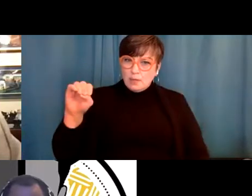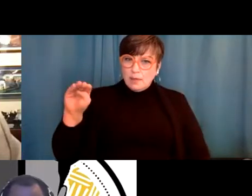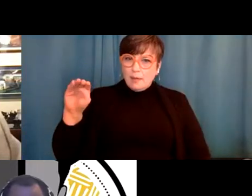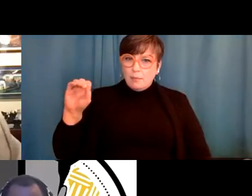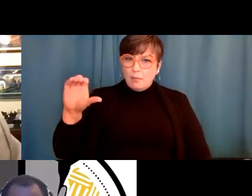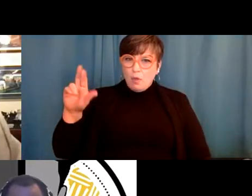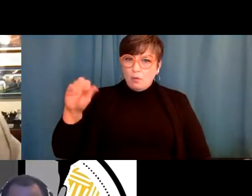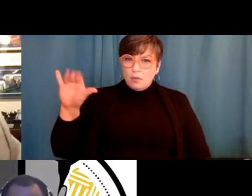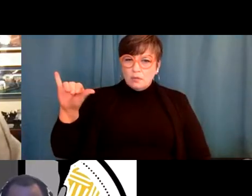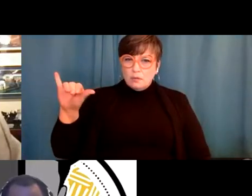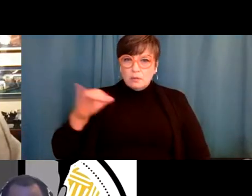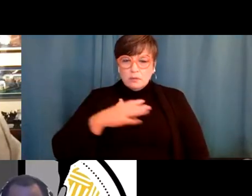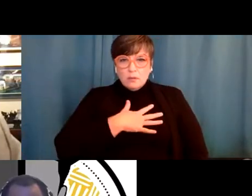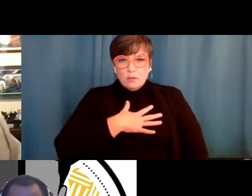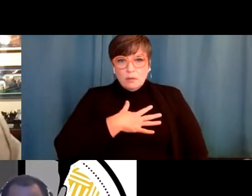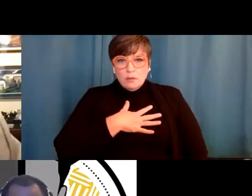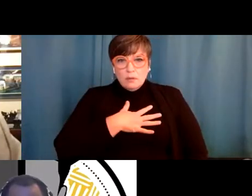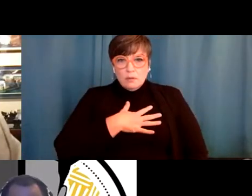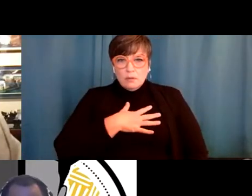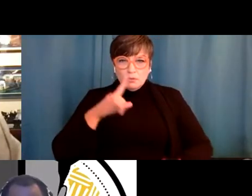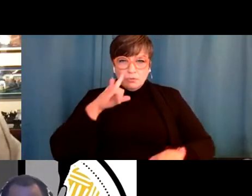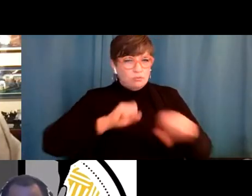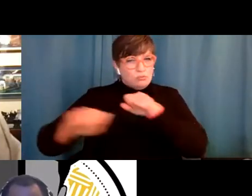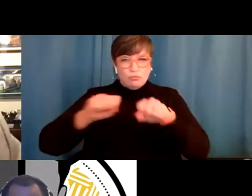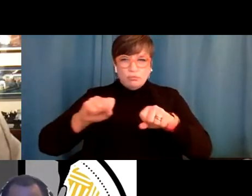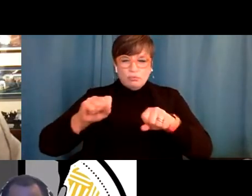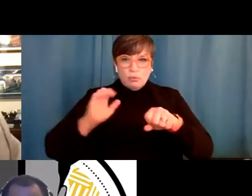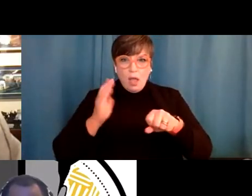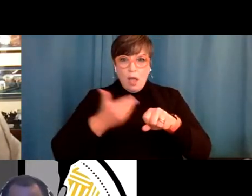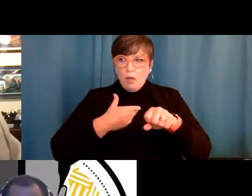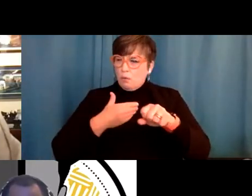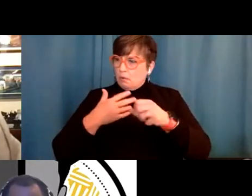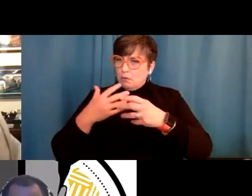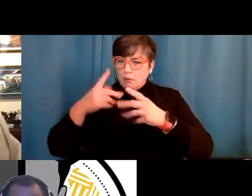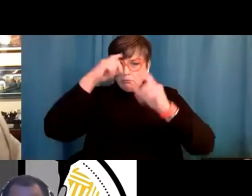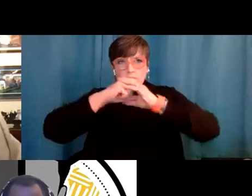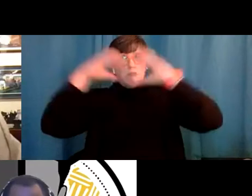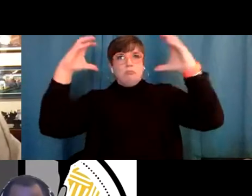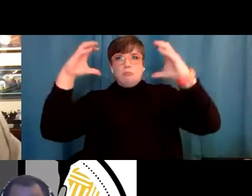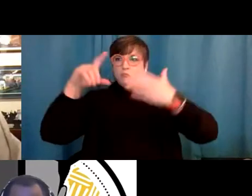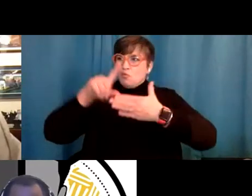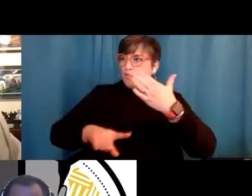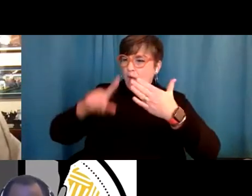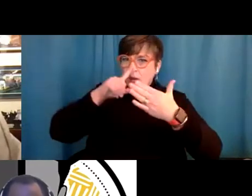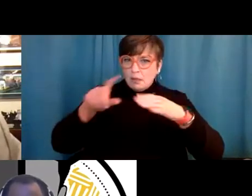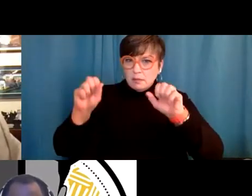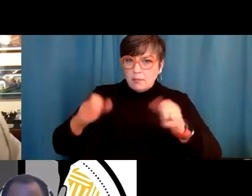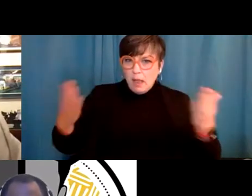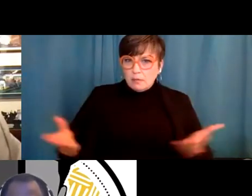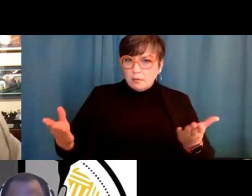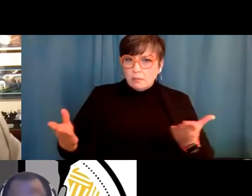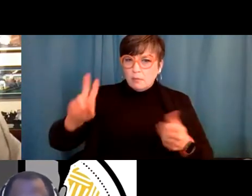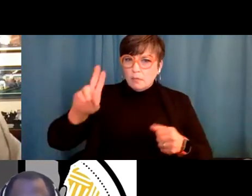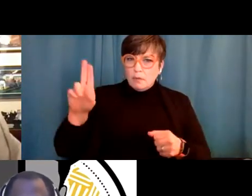has shook to the core our foundations of what is possible here in the United States. I remember looking at